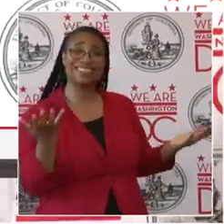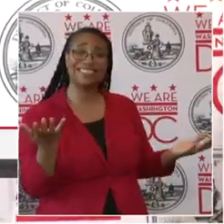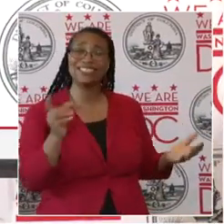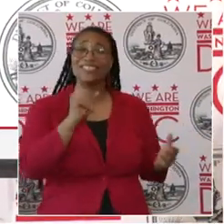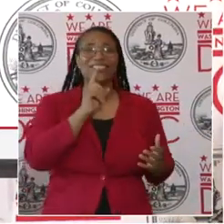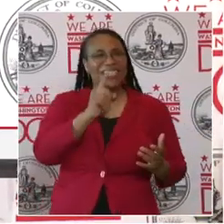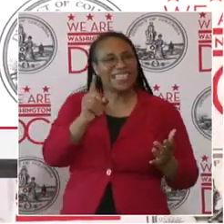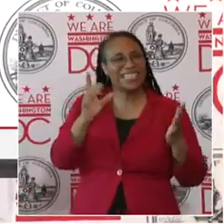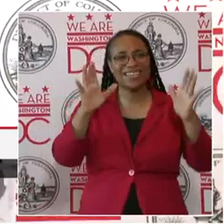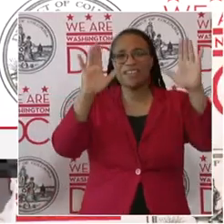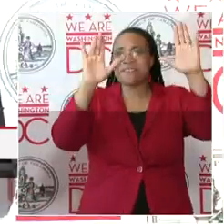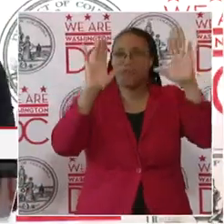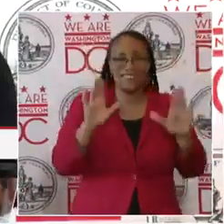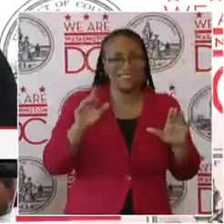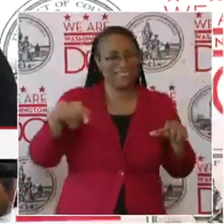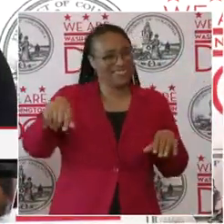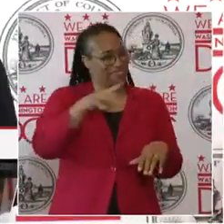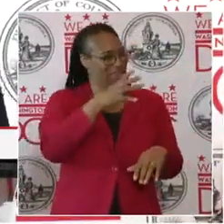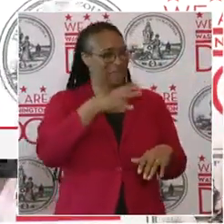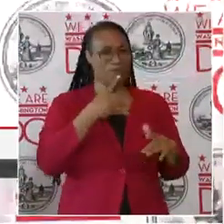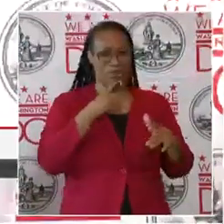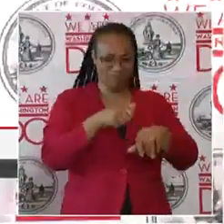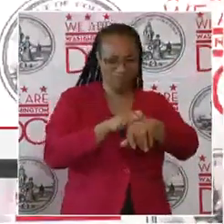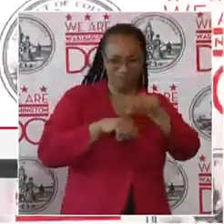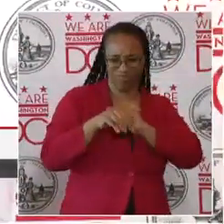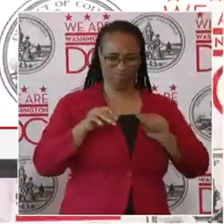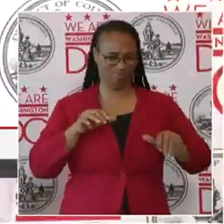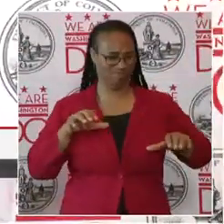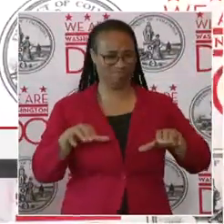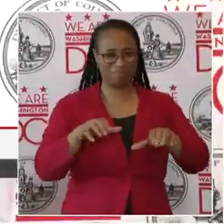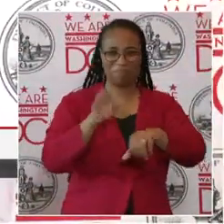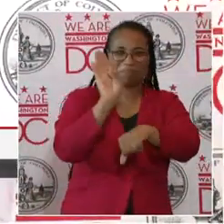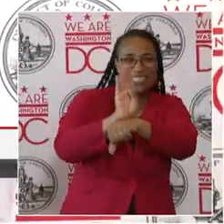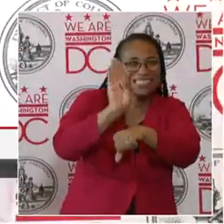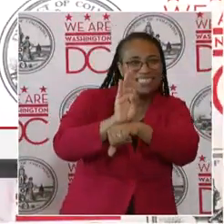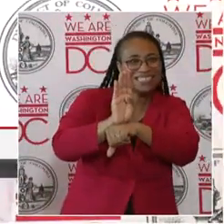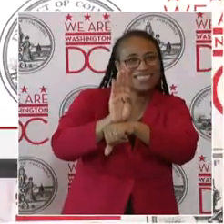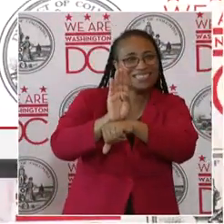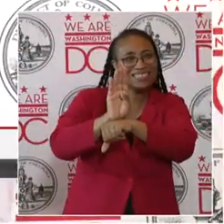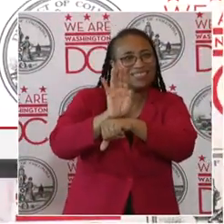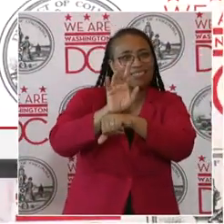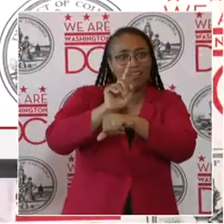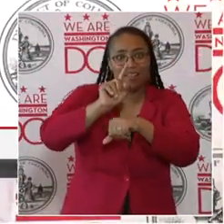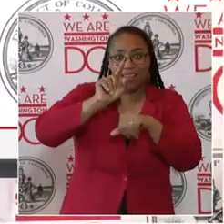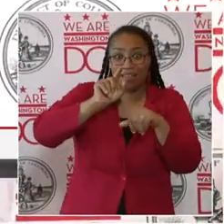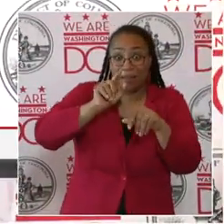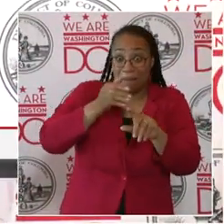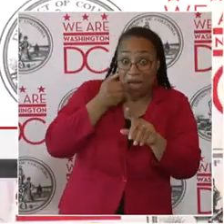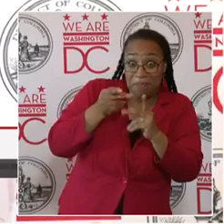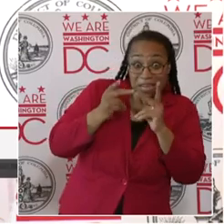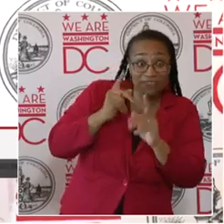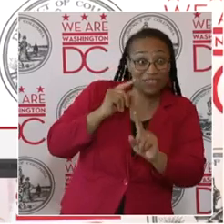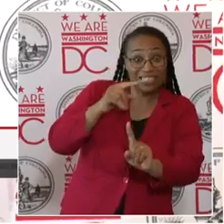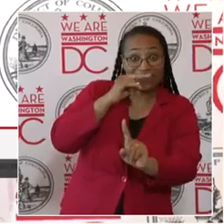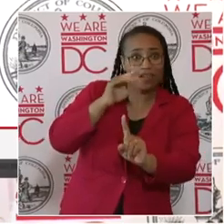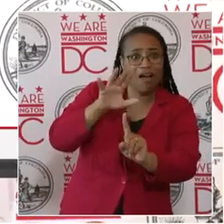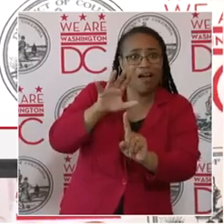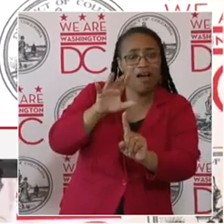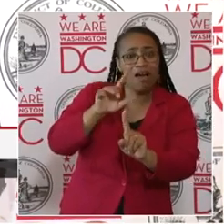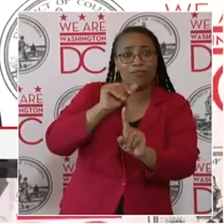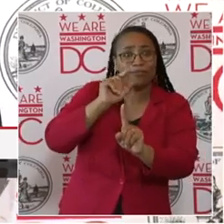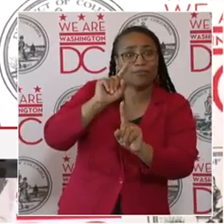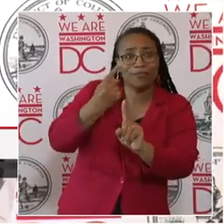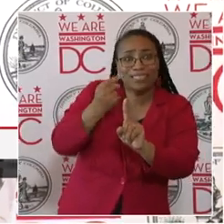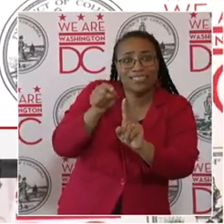who are starting their businesses. There's no better place for kids than free